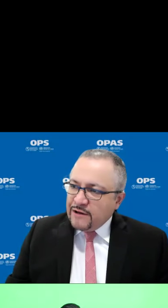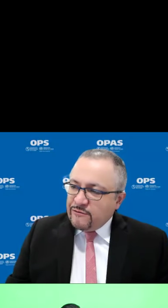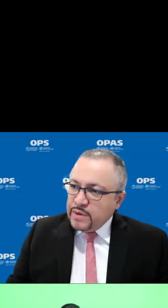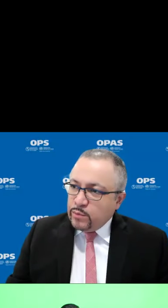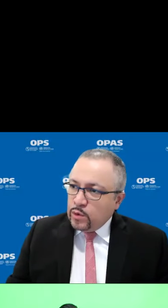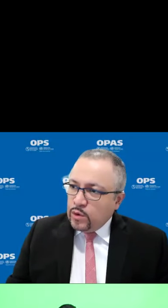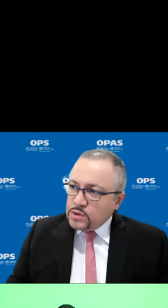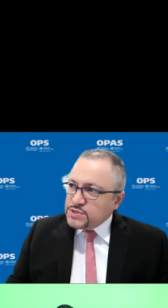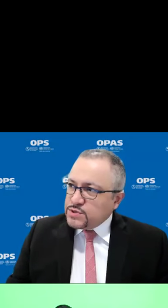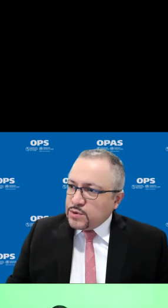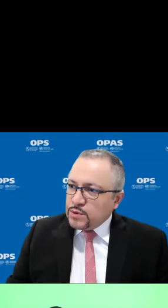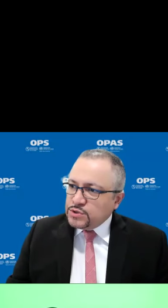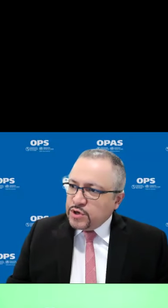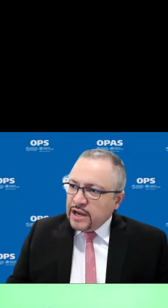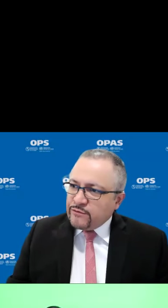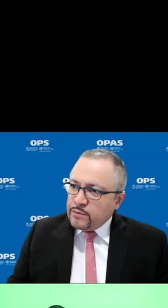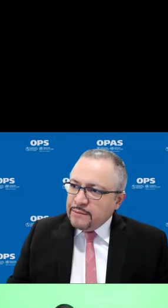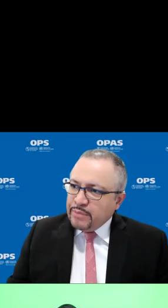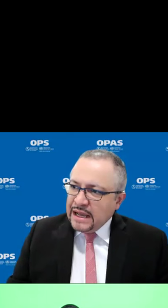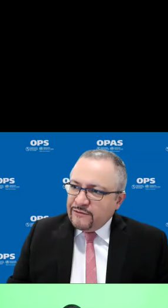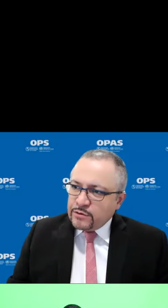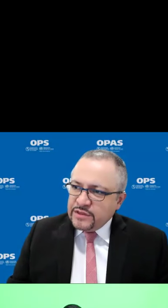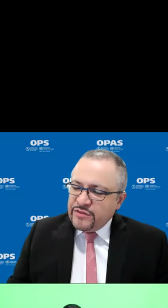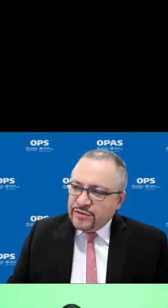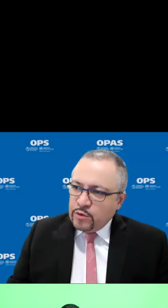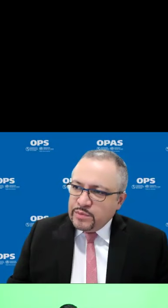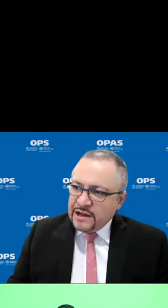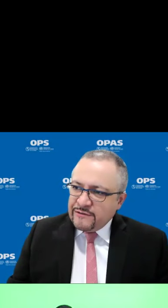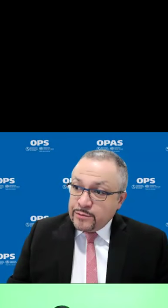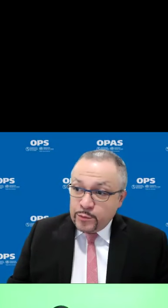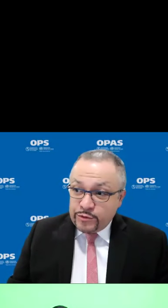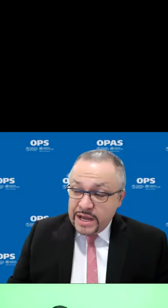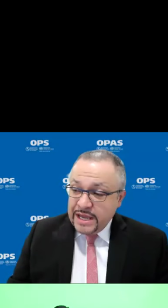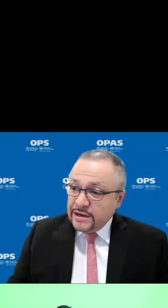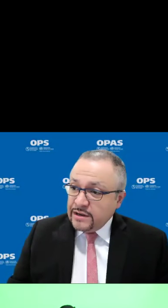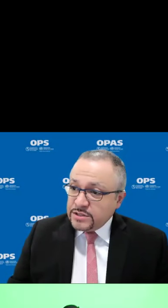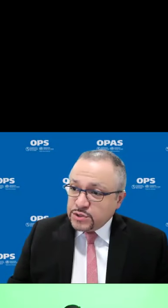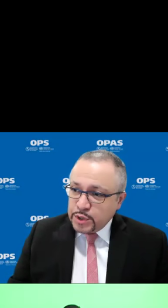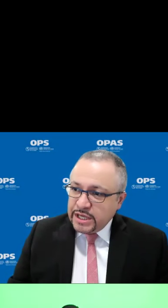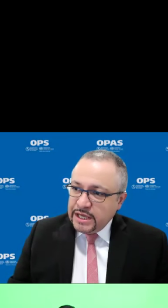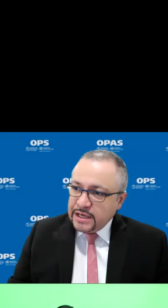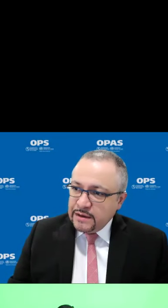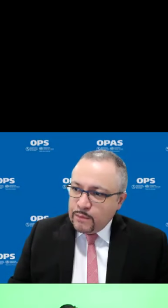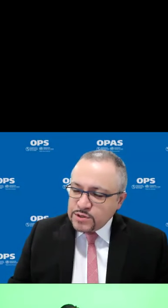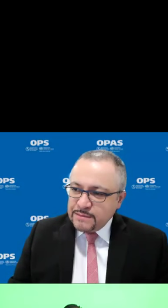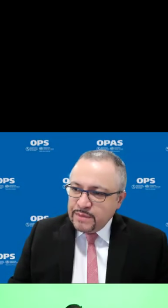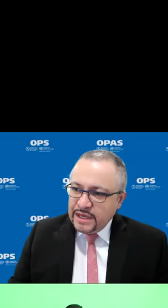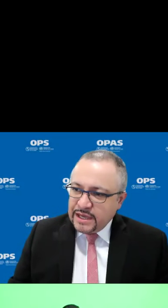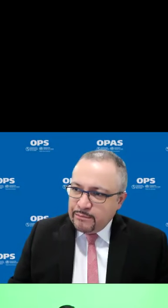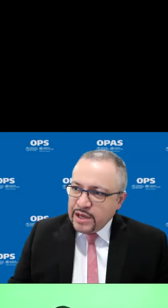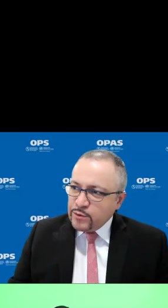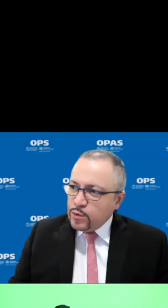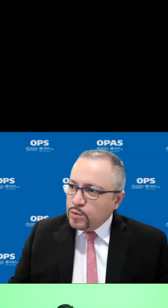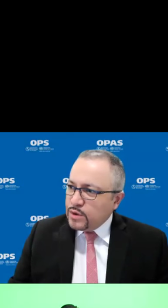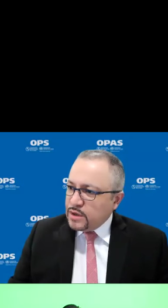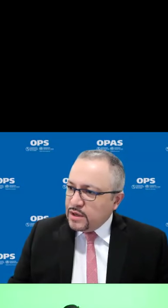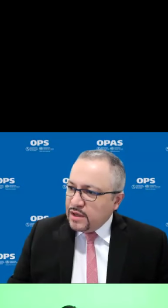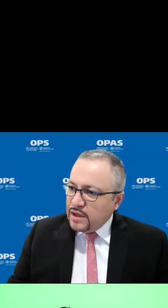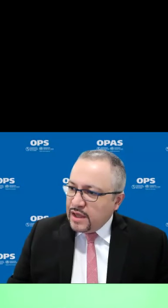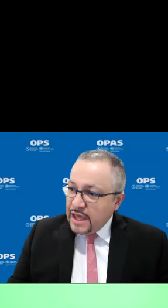We have people also joining from Nepal, from Ethiopia, from Ukraine, Turkey, Mozambique,